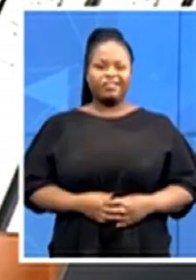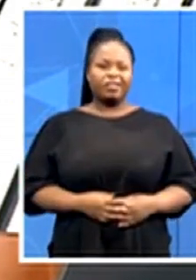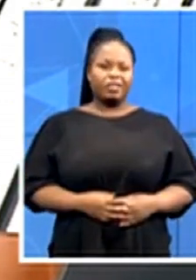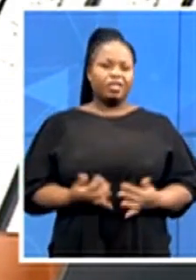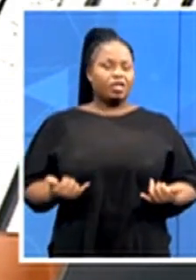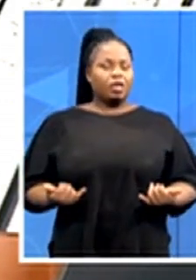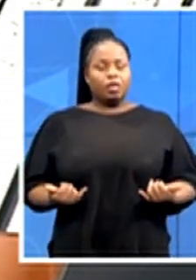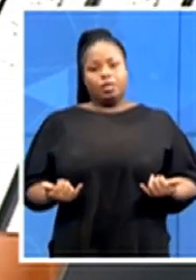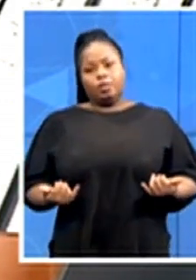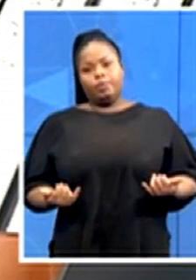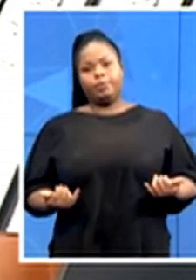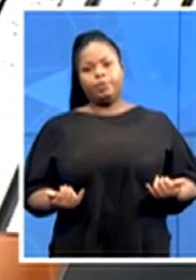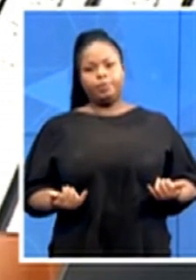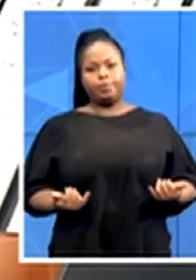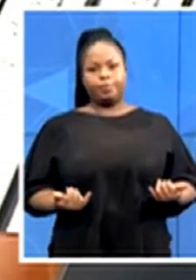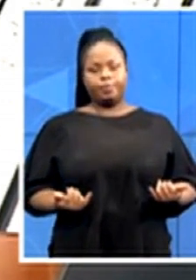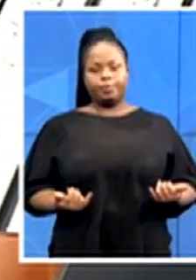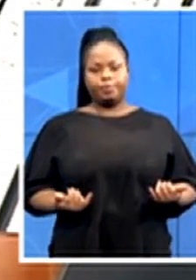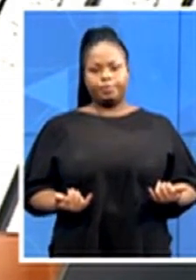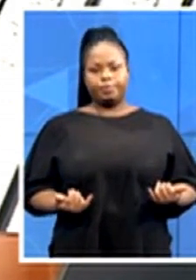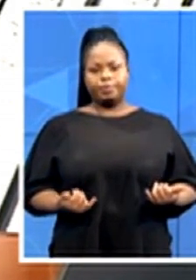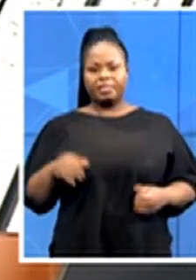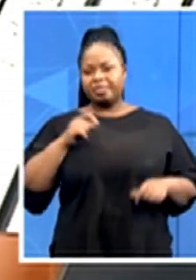led people to lose hope and faith,